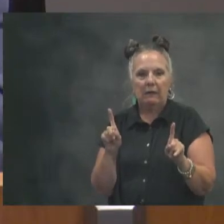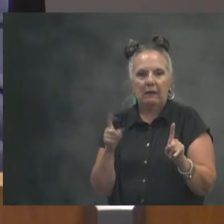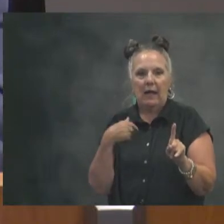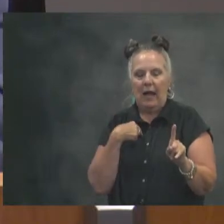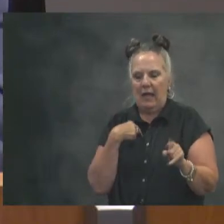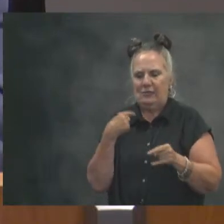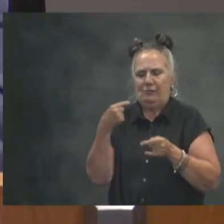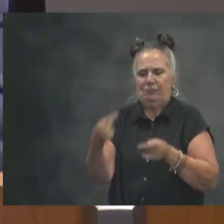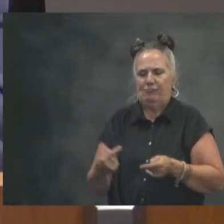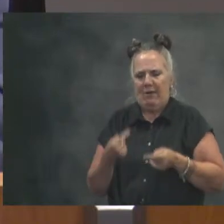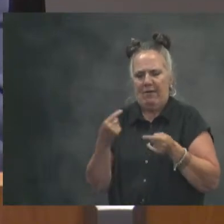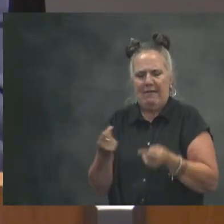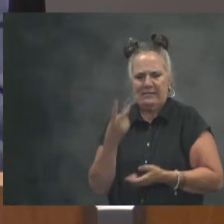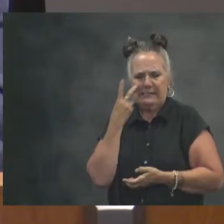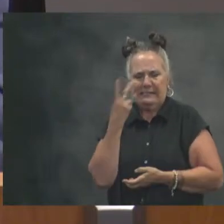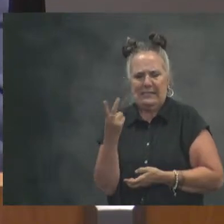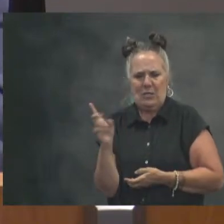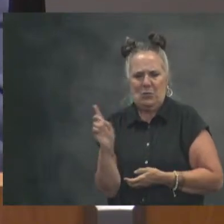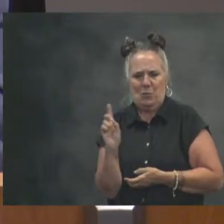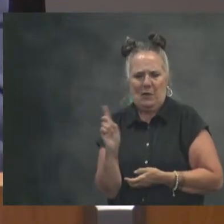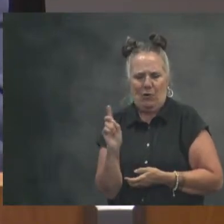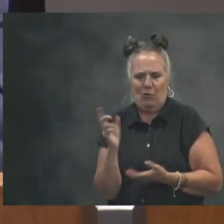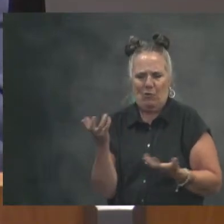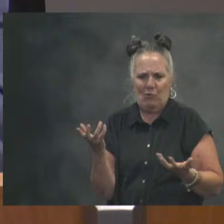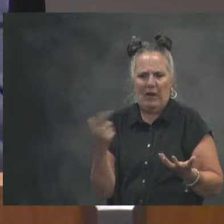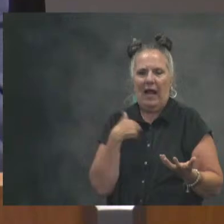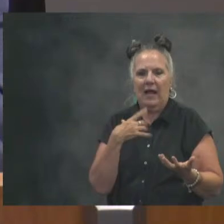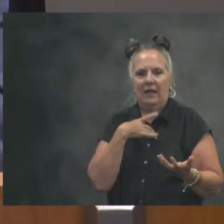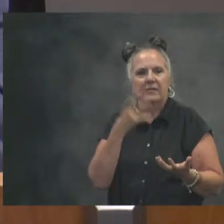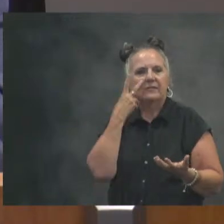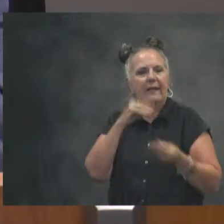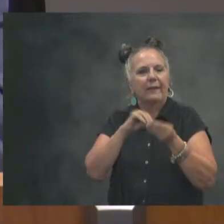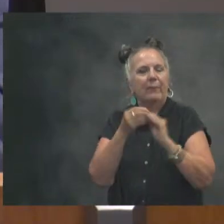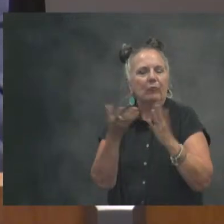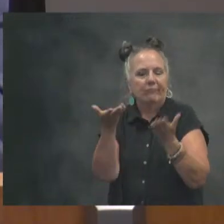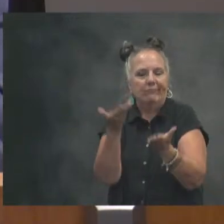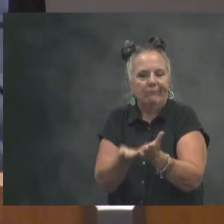struggle to see where I'd like to see the numbers.